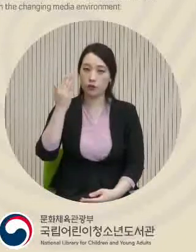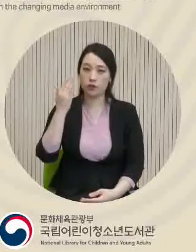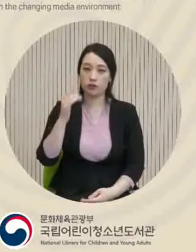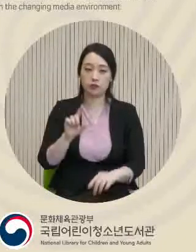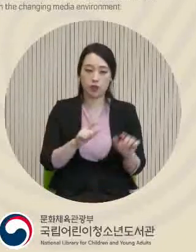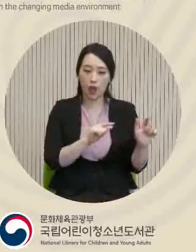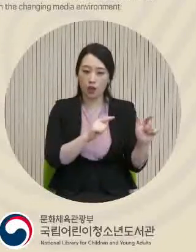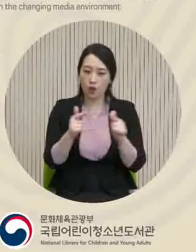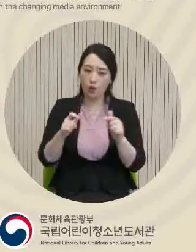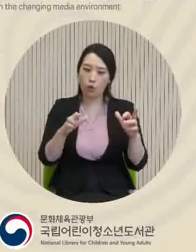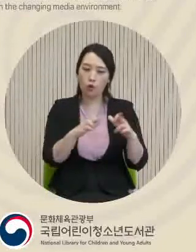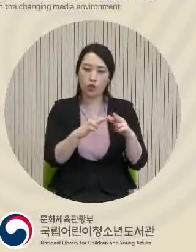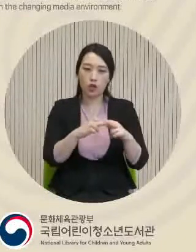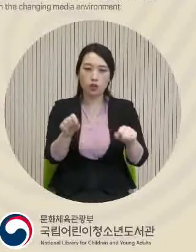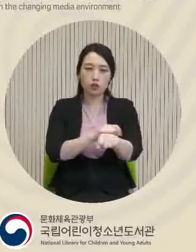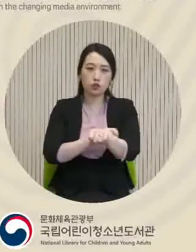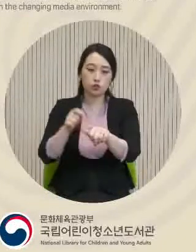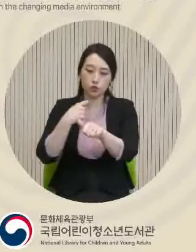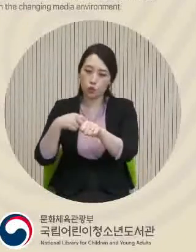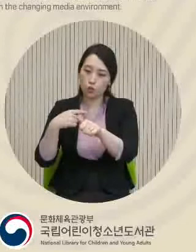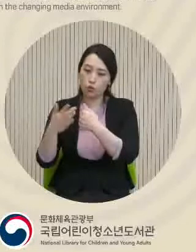repeatedly until they got a good one.